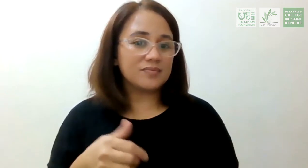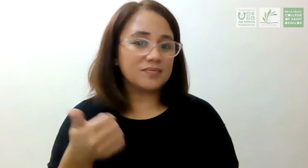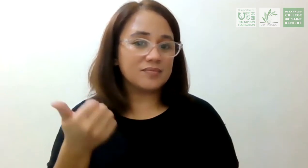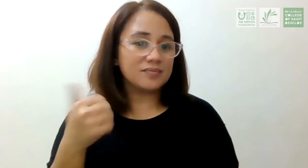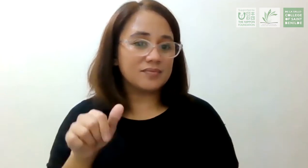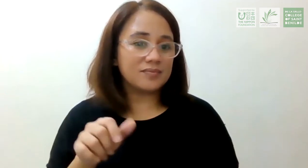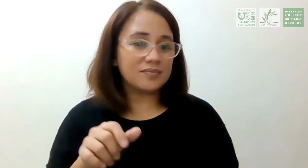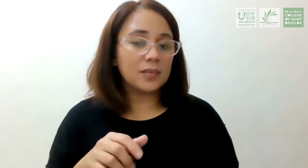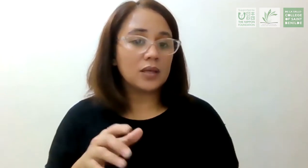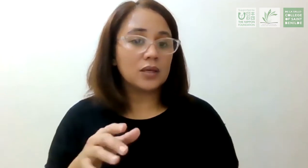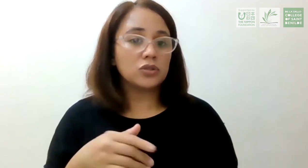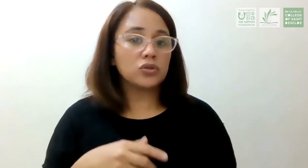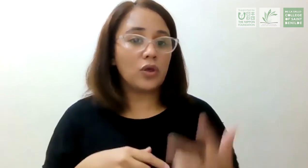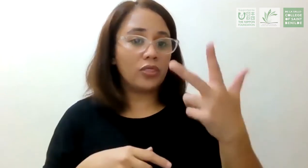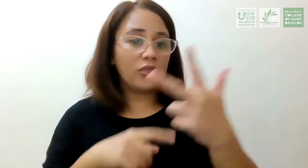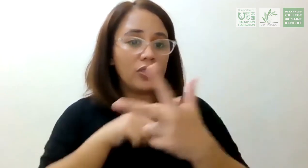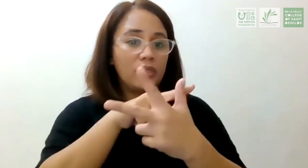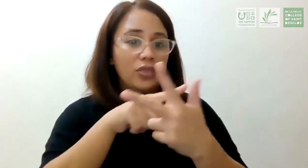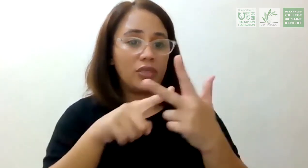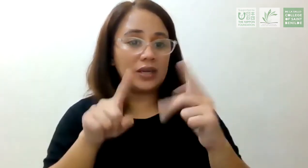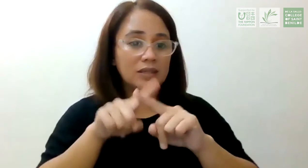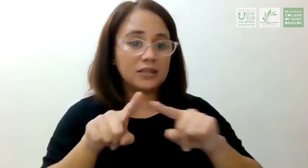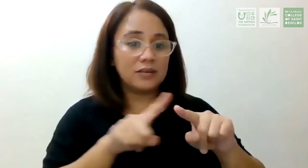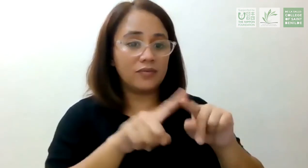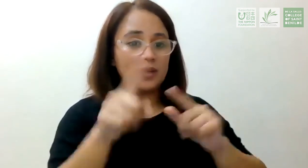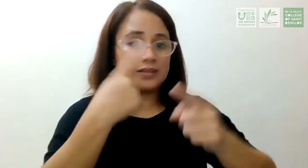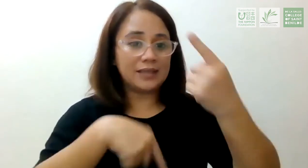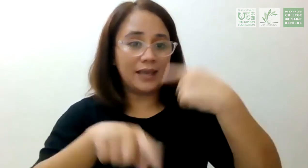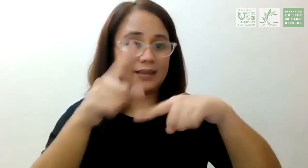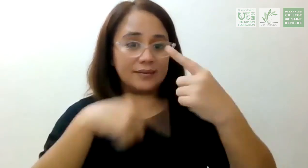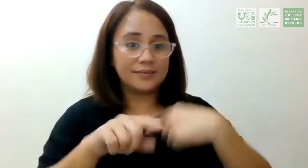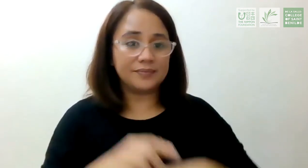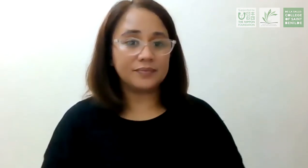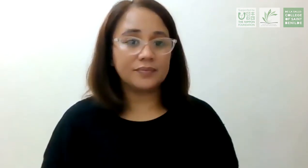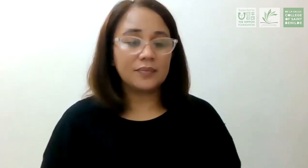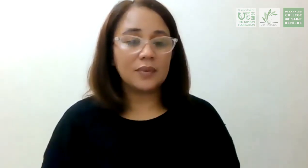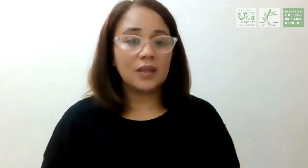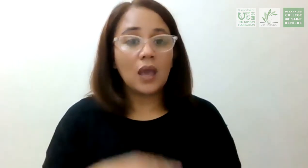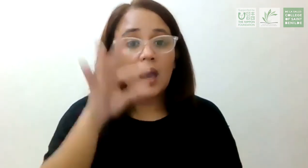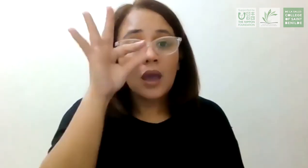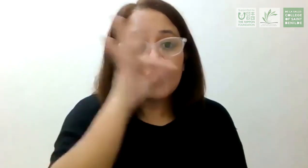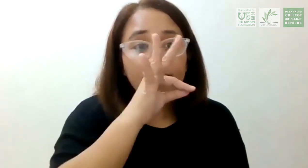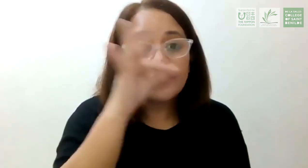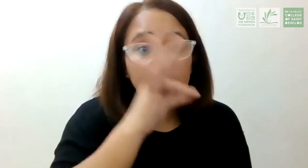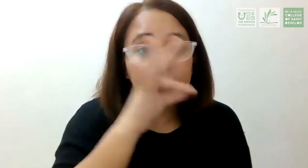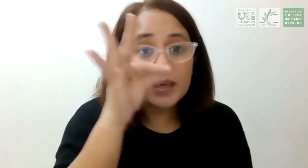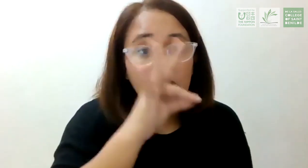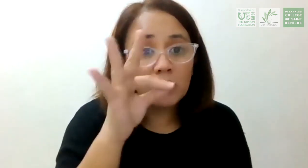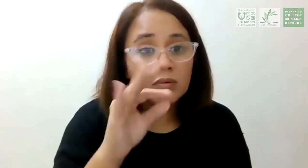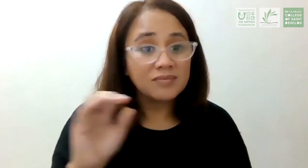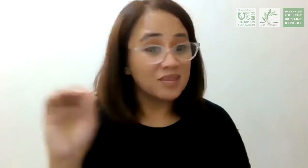Okay, so there are three different signs. Now, Filipino Sign Language doesn't